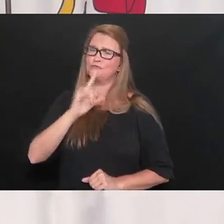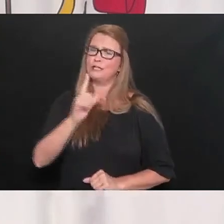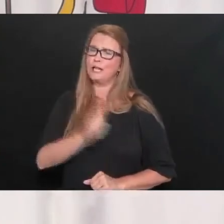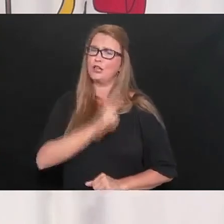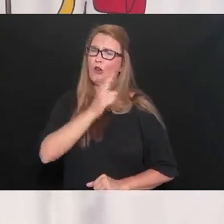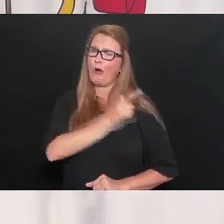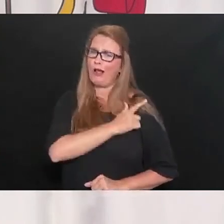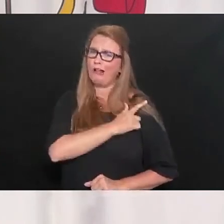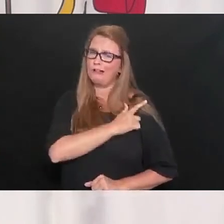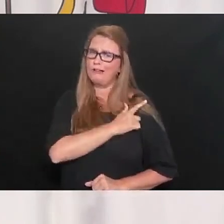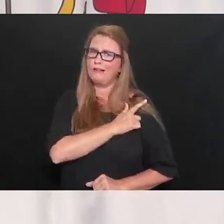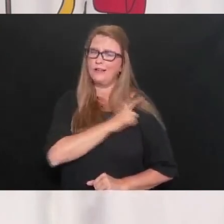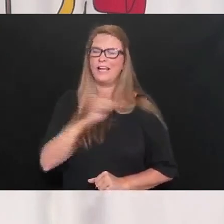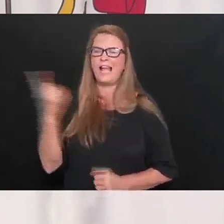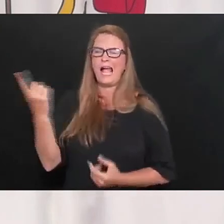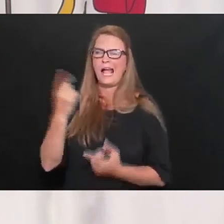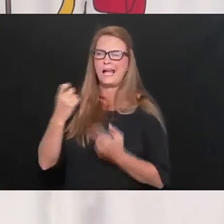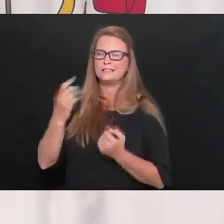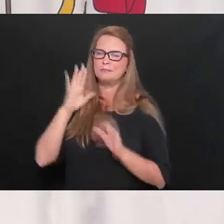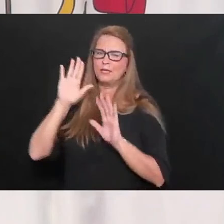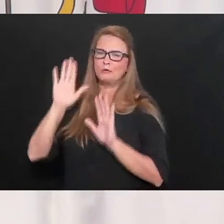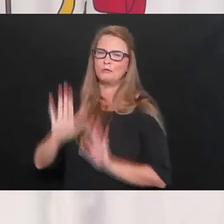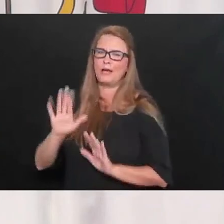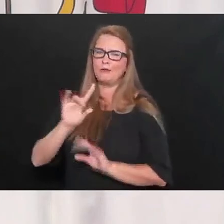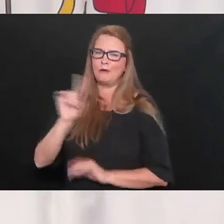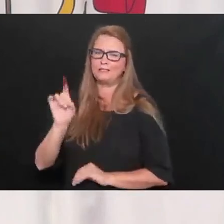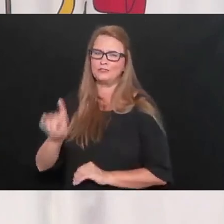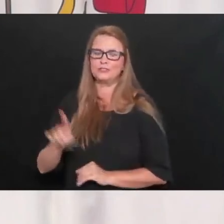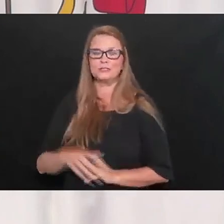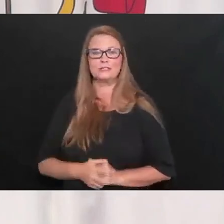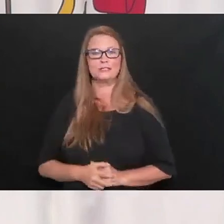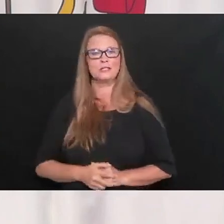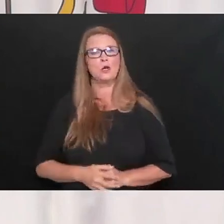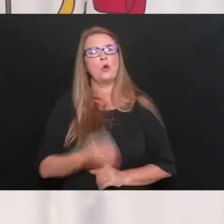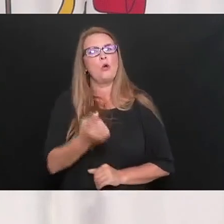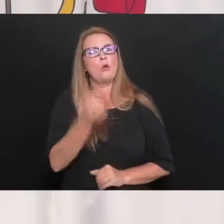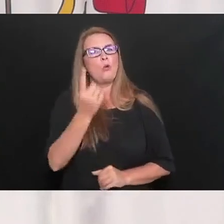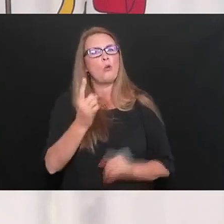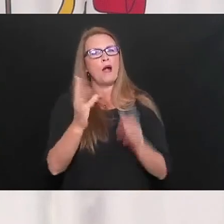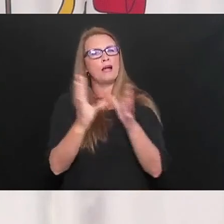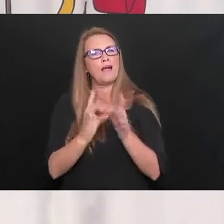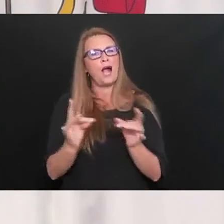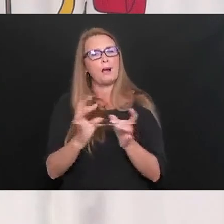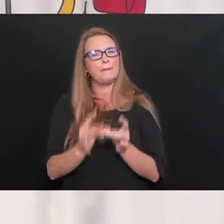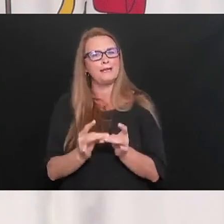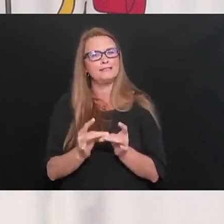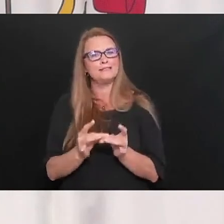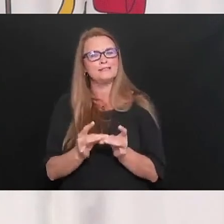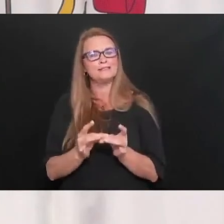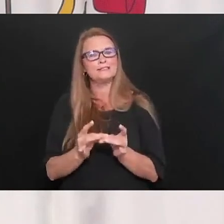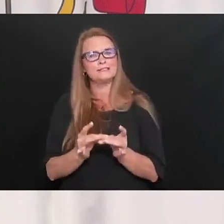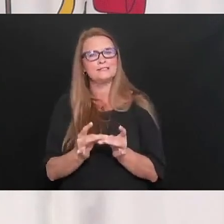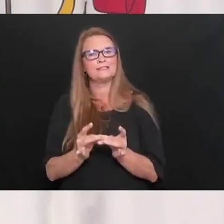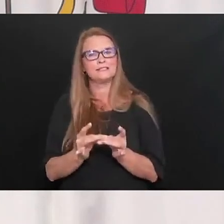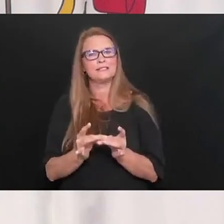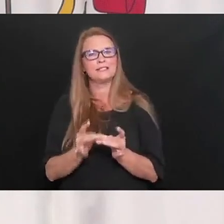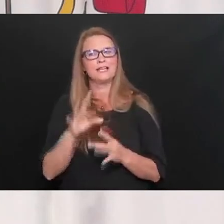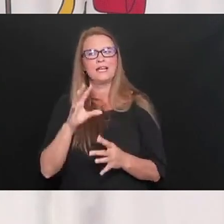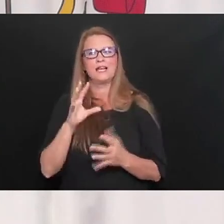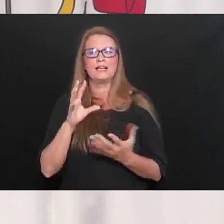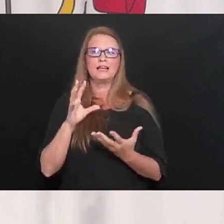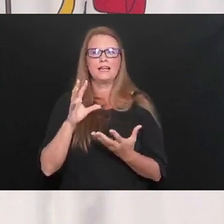possibly be, and he asks great questions. One of the comments of the questions that he was asking, it